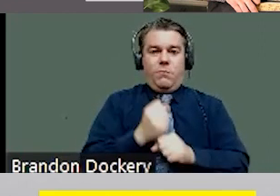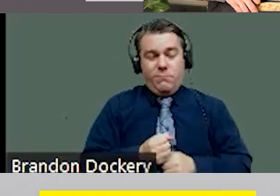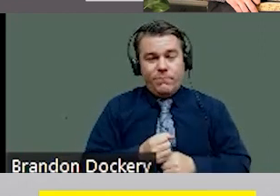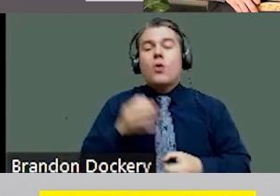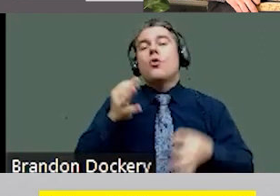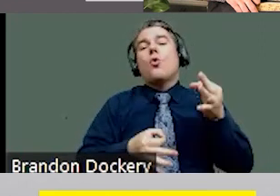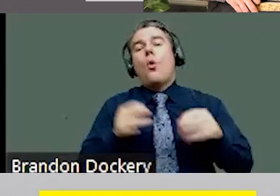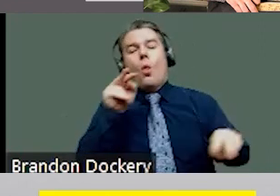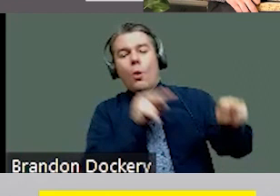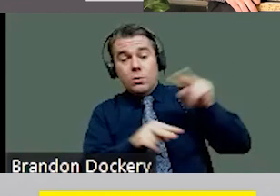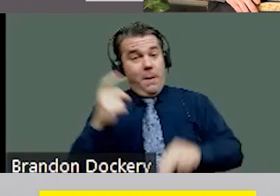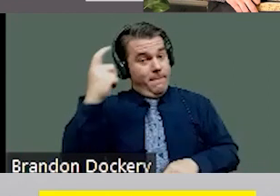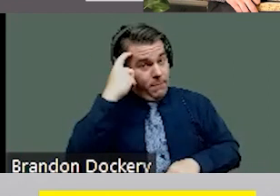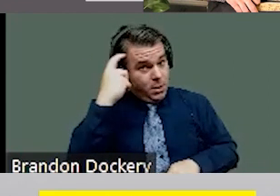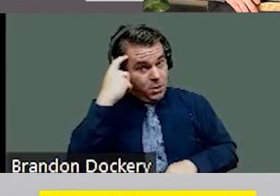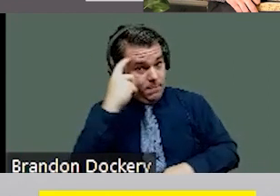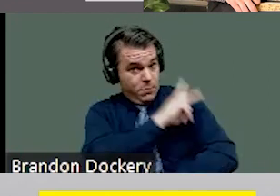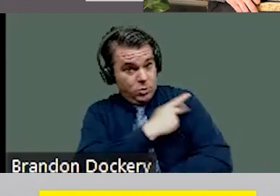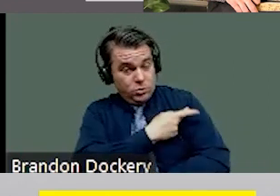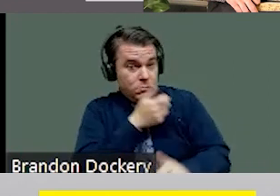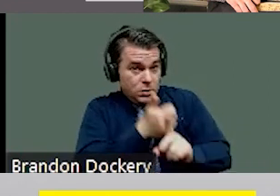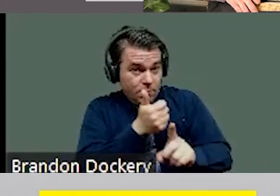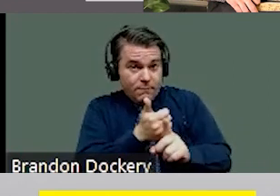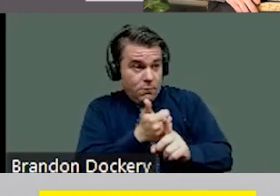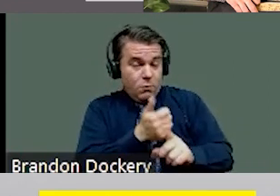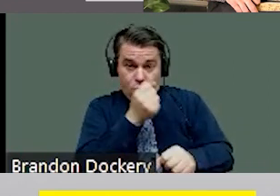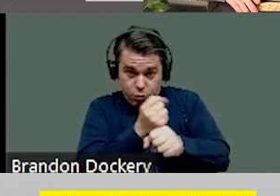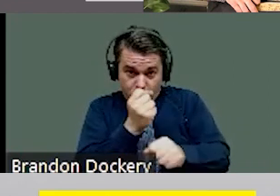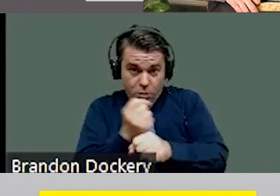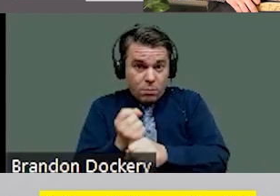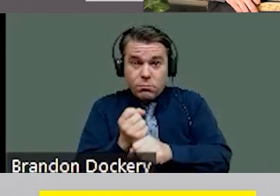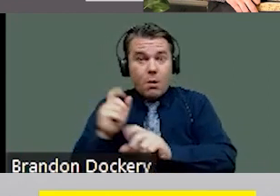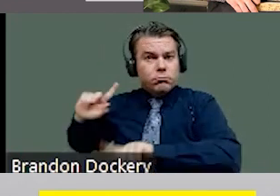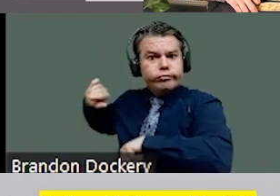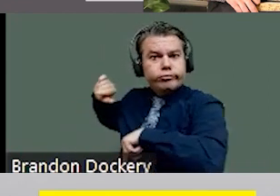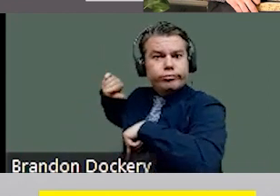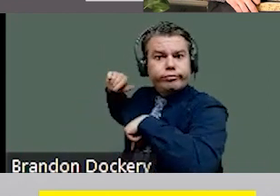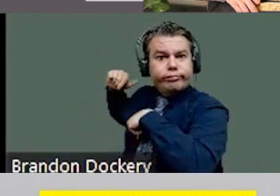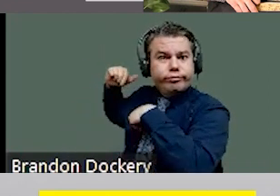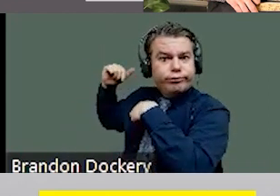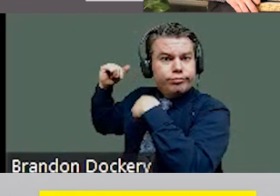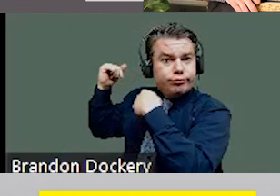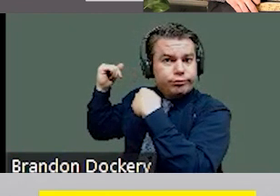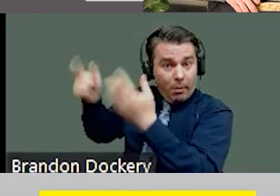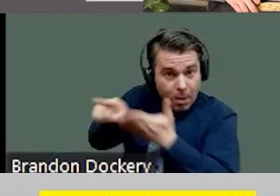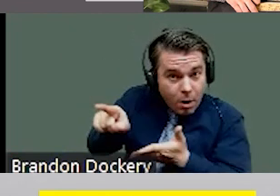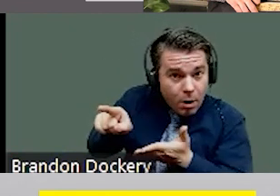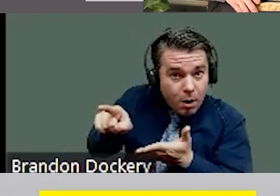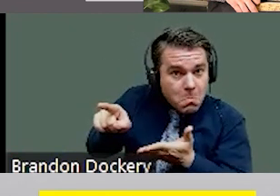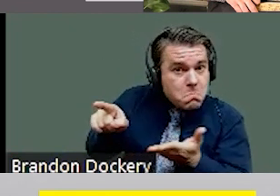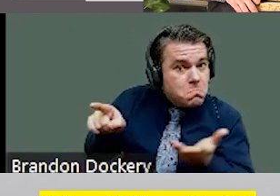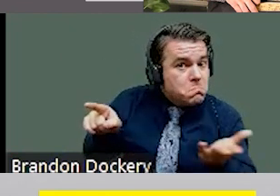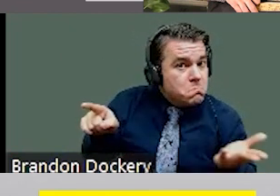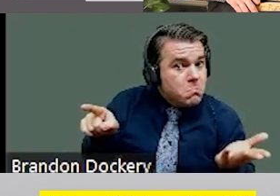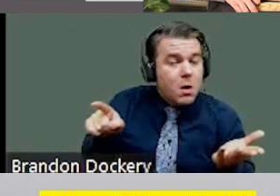Quote, the court looks to whether mental patients' work had ever been compensated throughout history because the